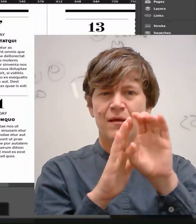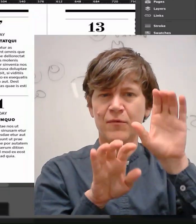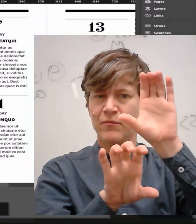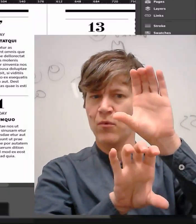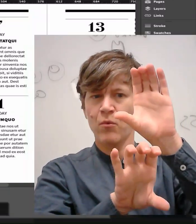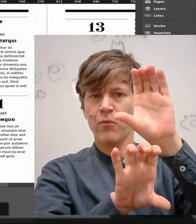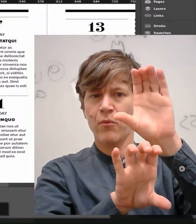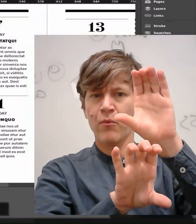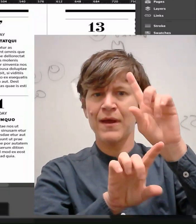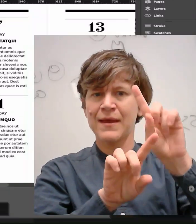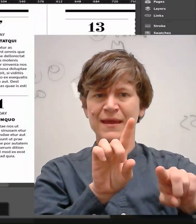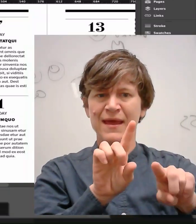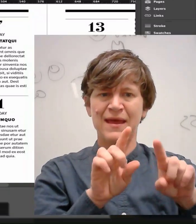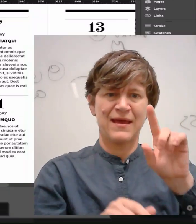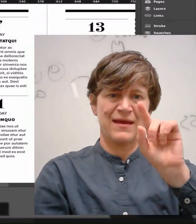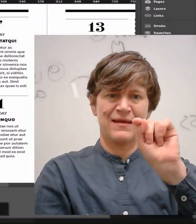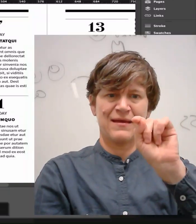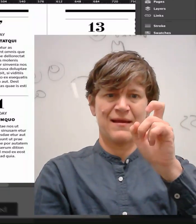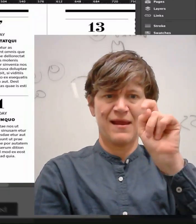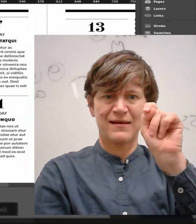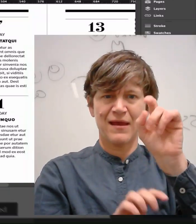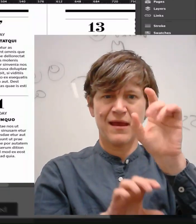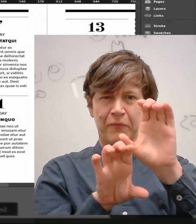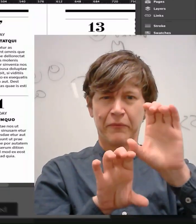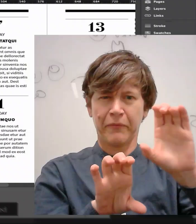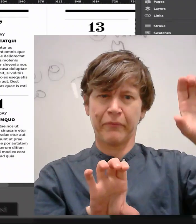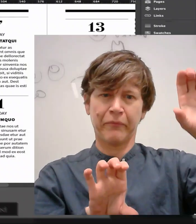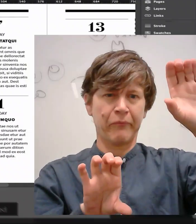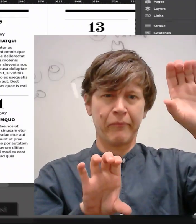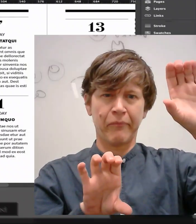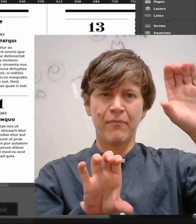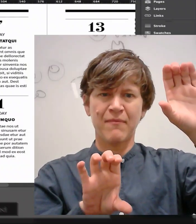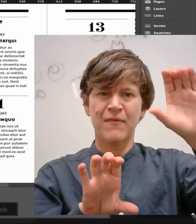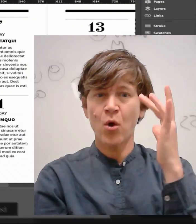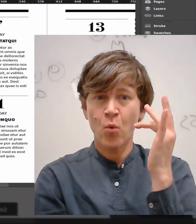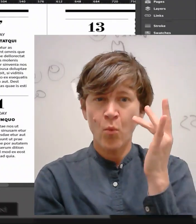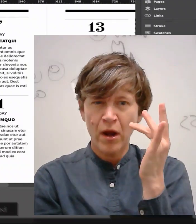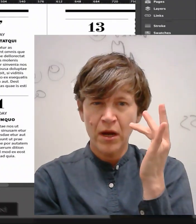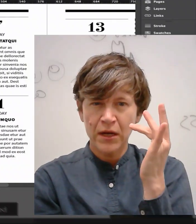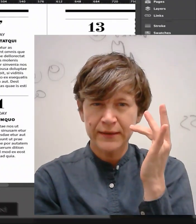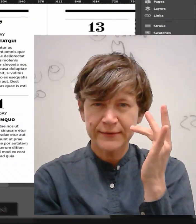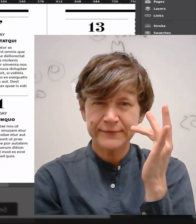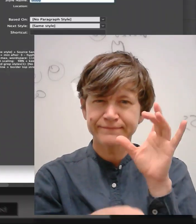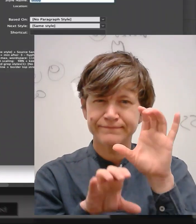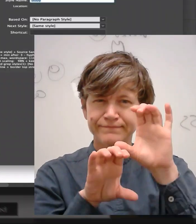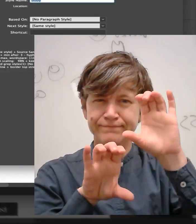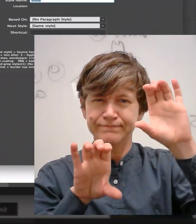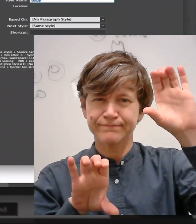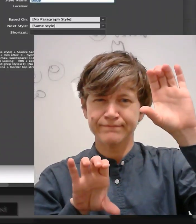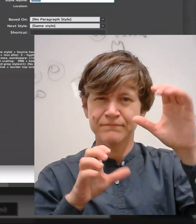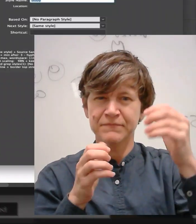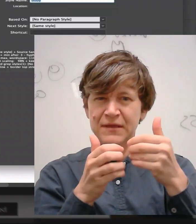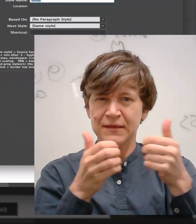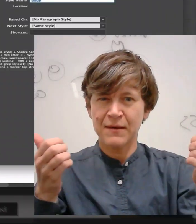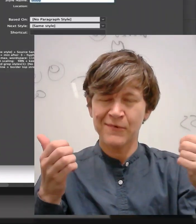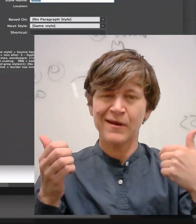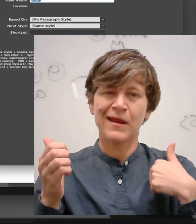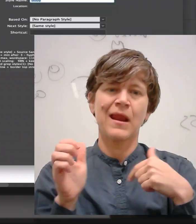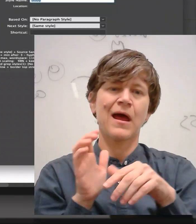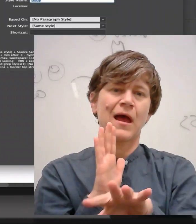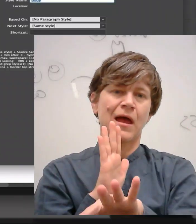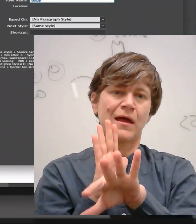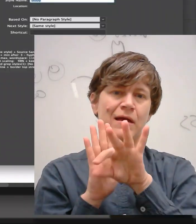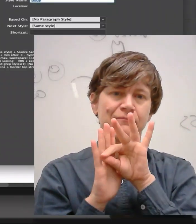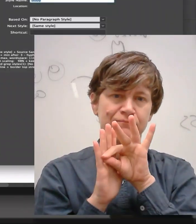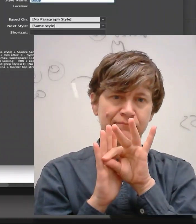The text is moving in chunks like this because of a keep option that I've